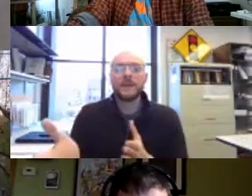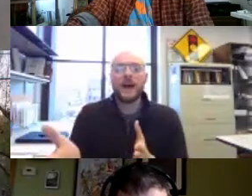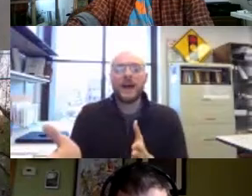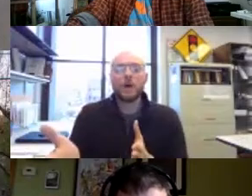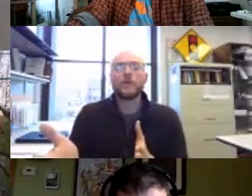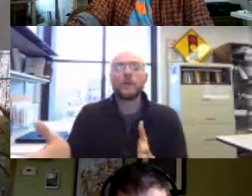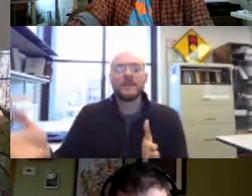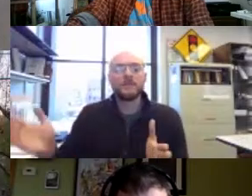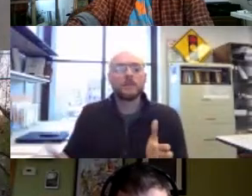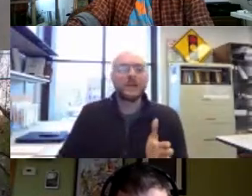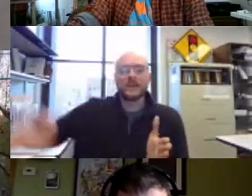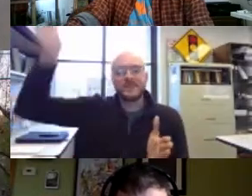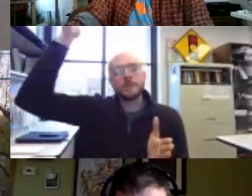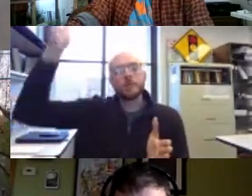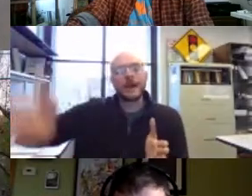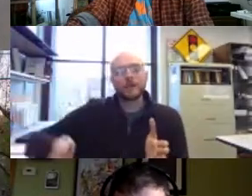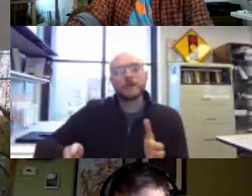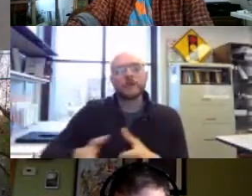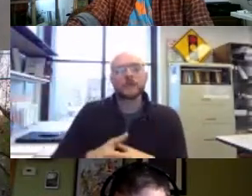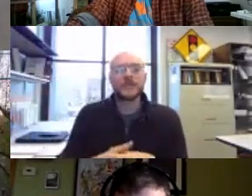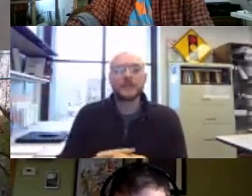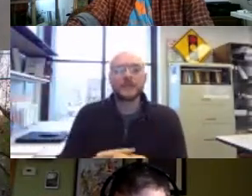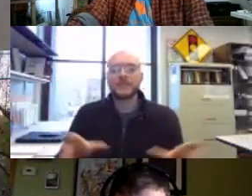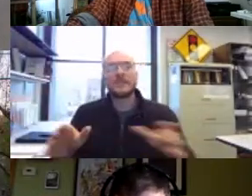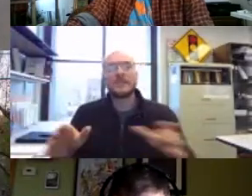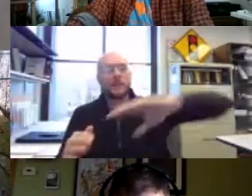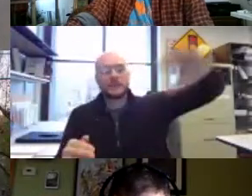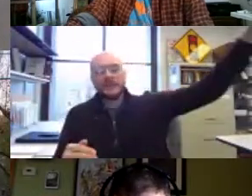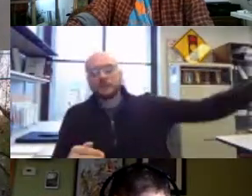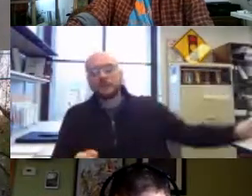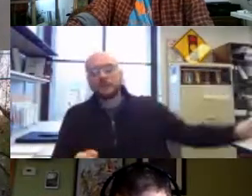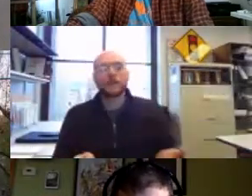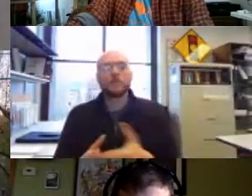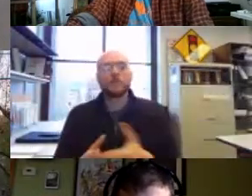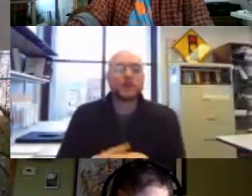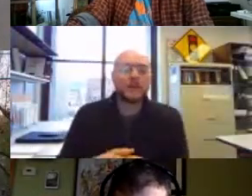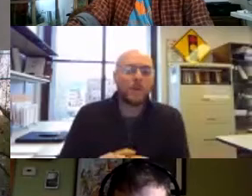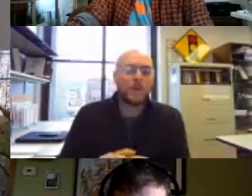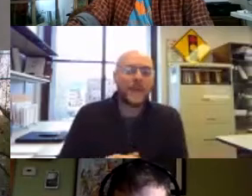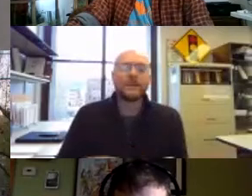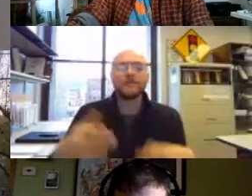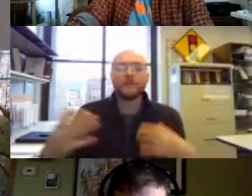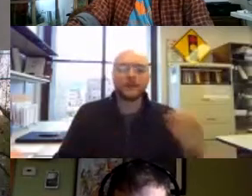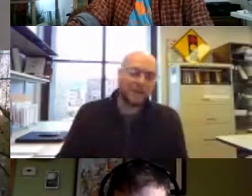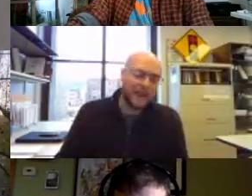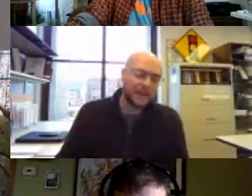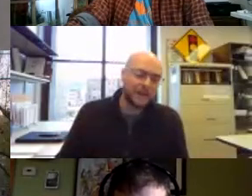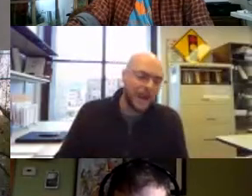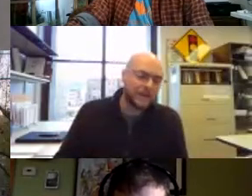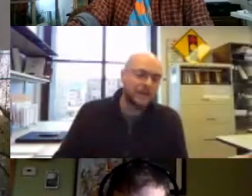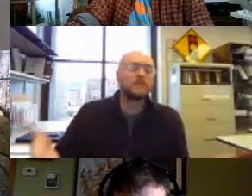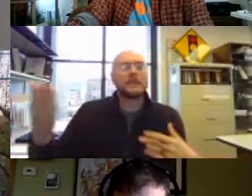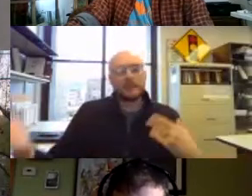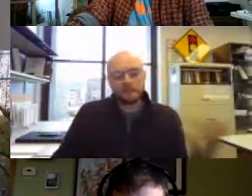would be helpful in creating continual routes for cyclists, since going on a block around the way for